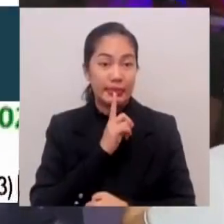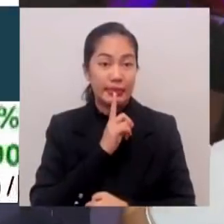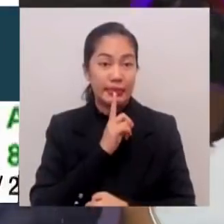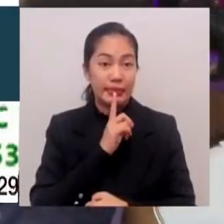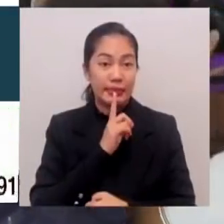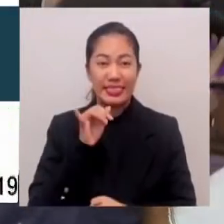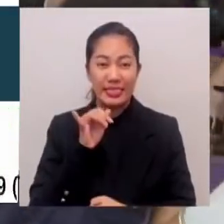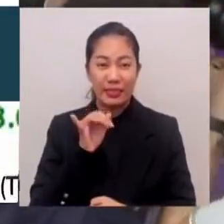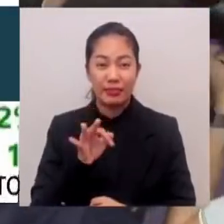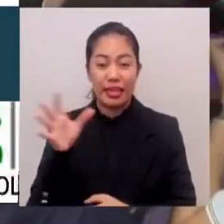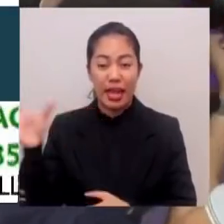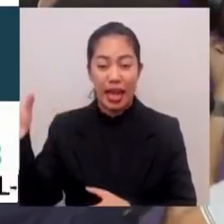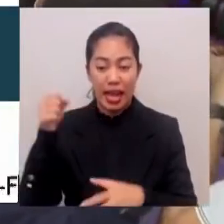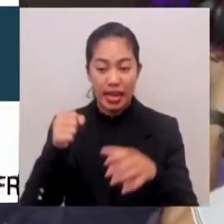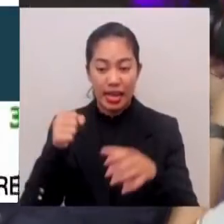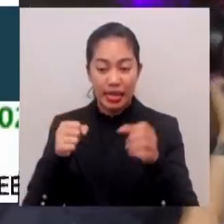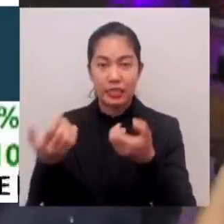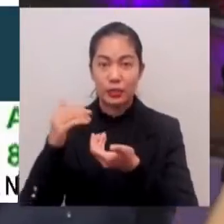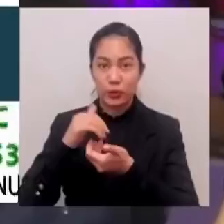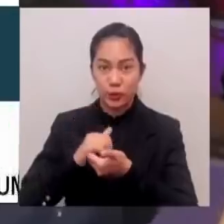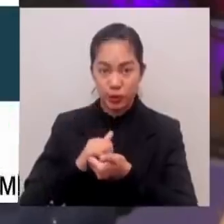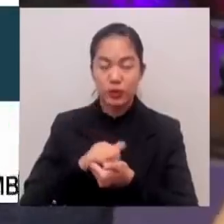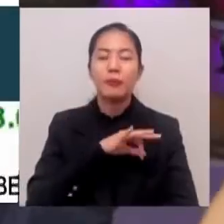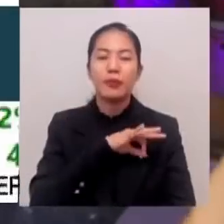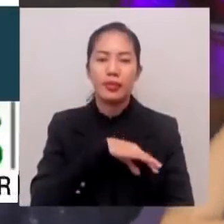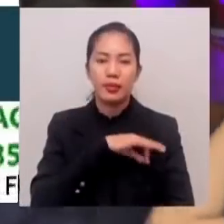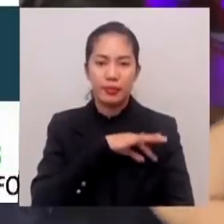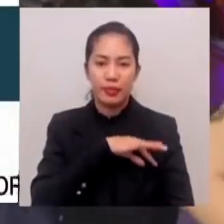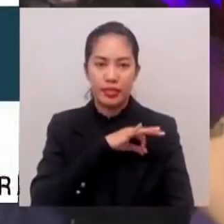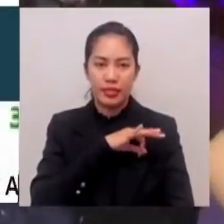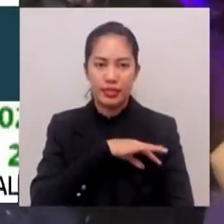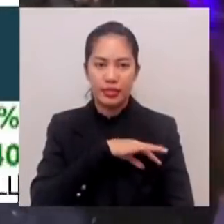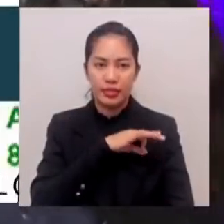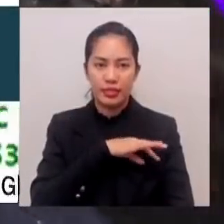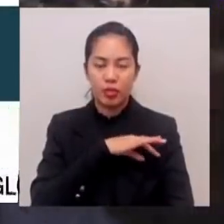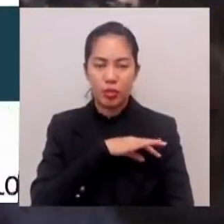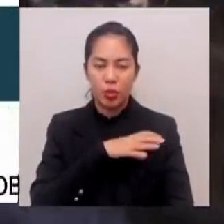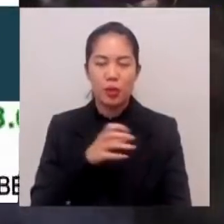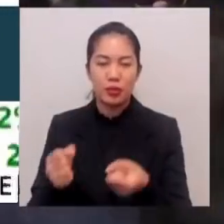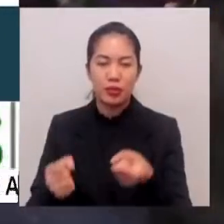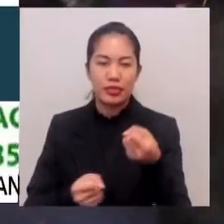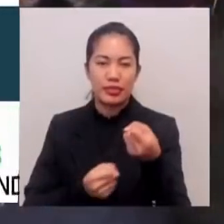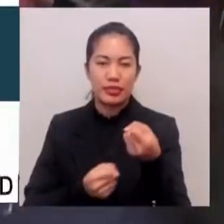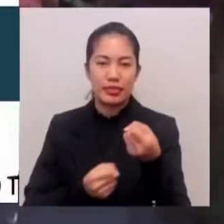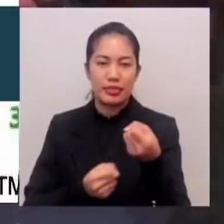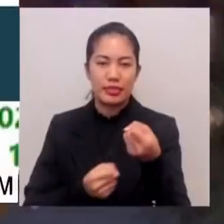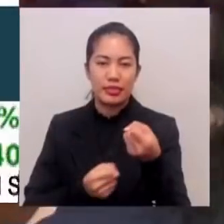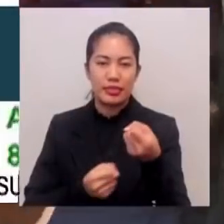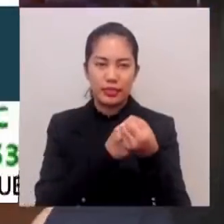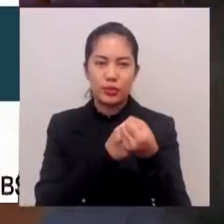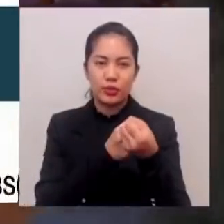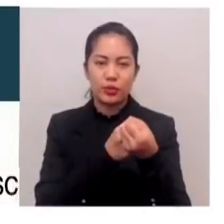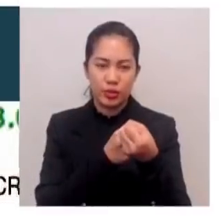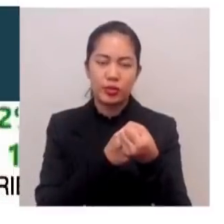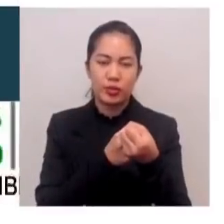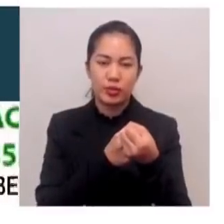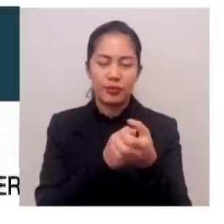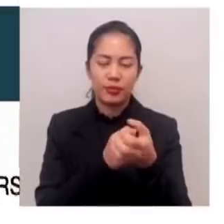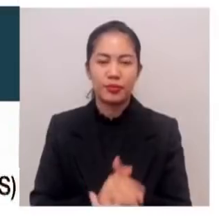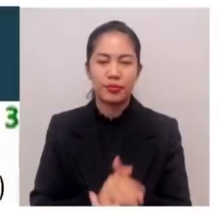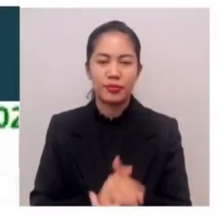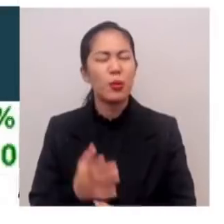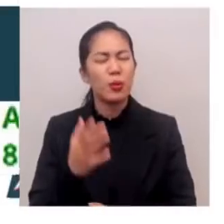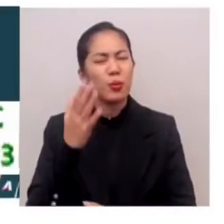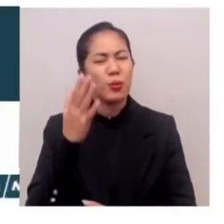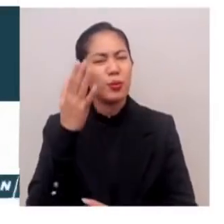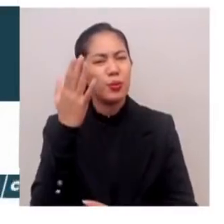them, and it will beef up their machinery with whatever it is that they already have. Why is this